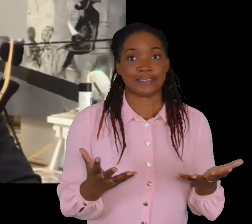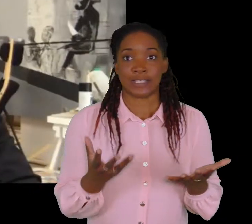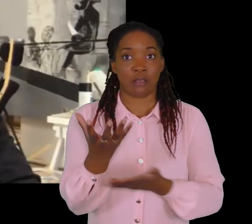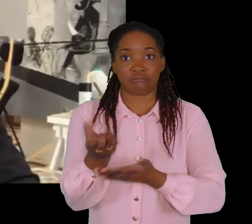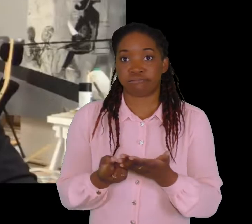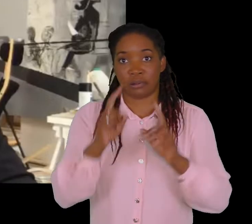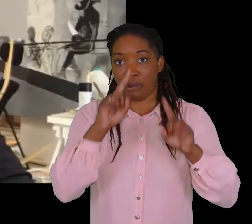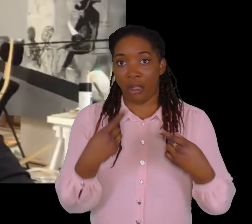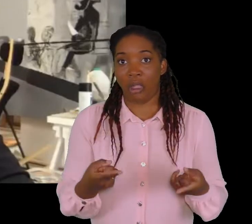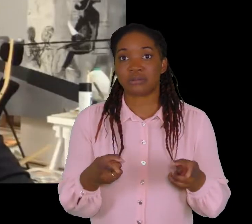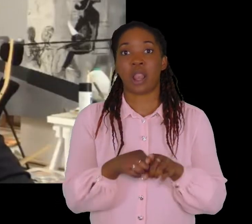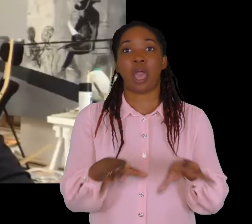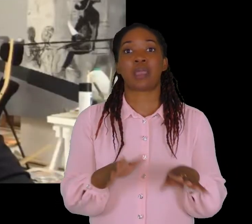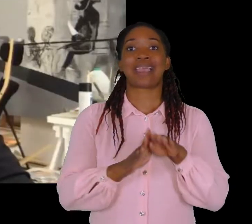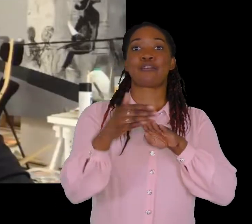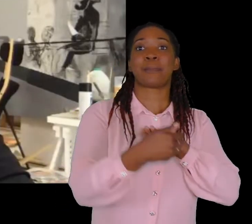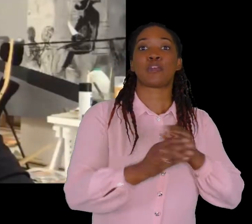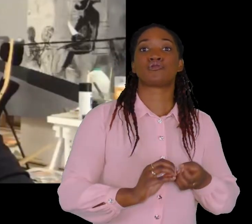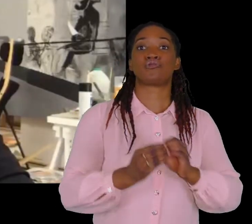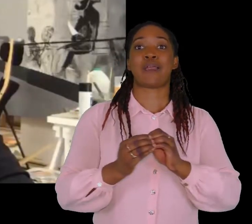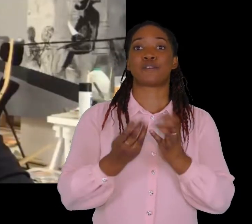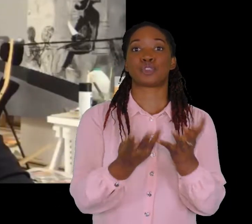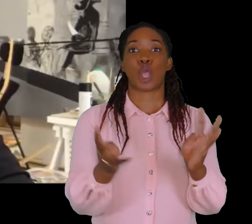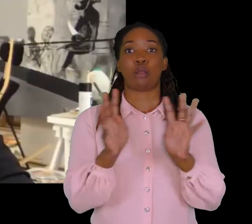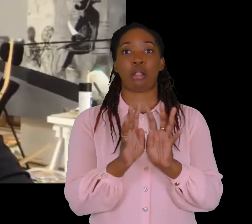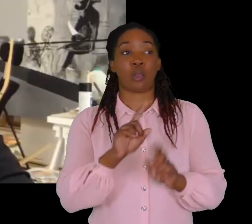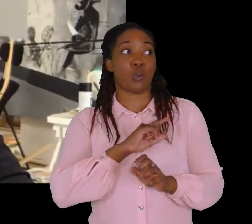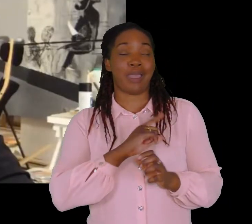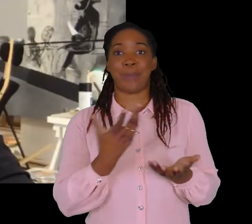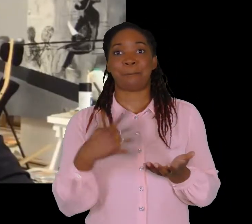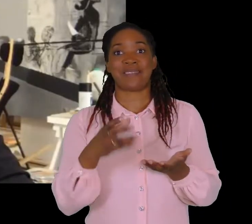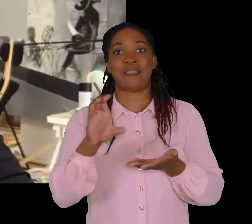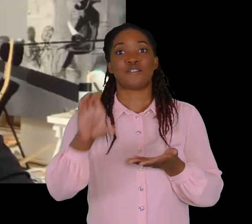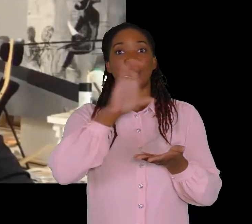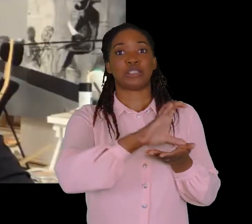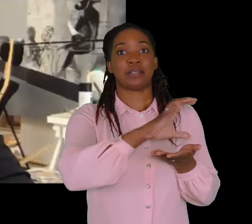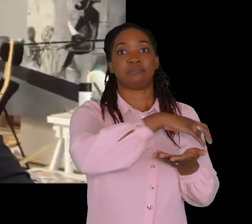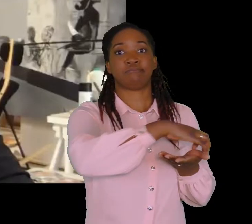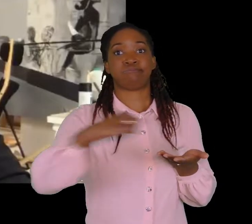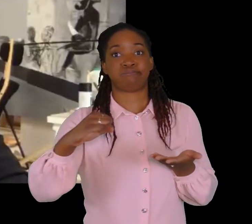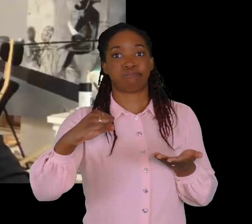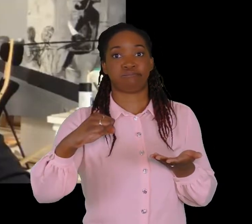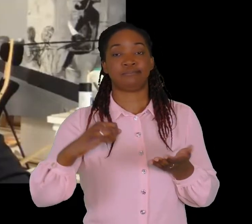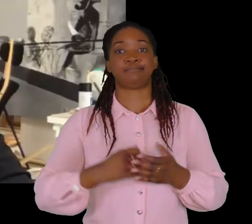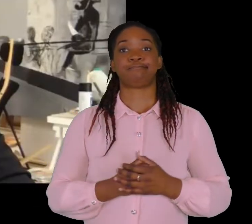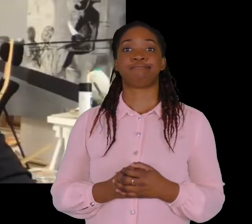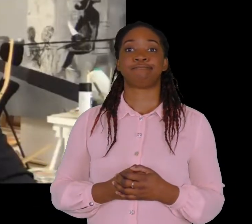such as the Caribbean Craft Circle, which came to an end as a result of loss of its funding from the GLC.